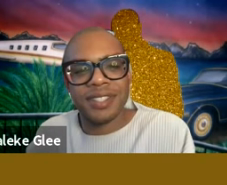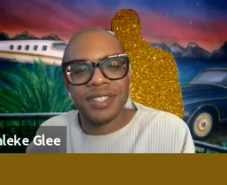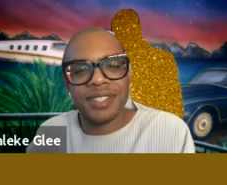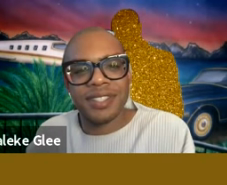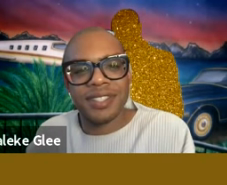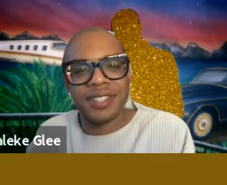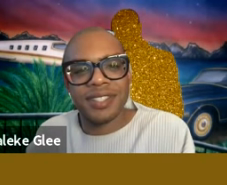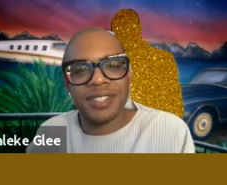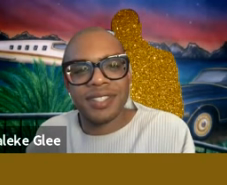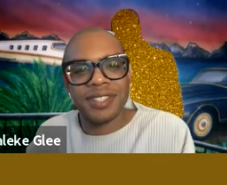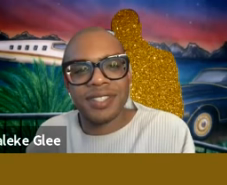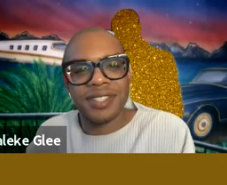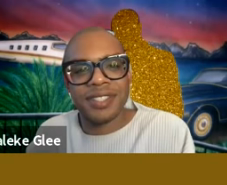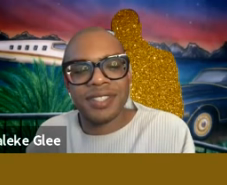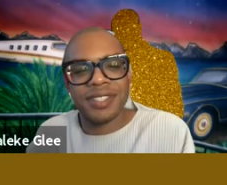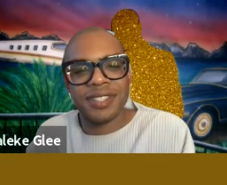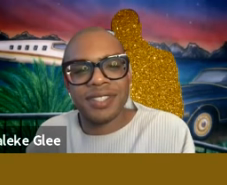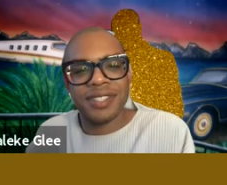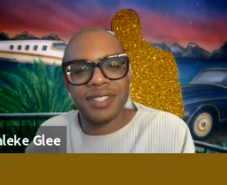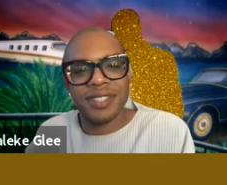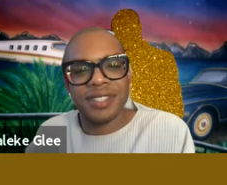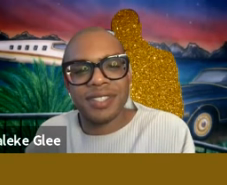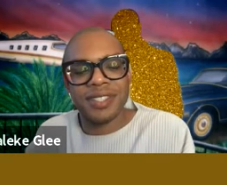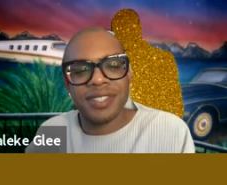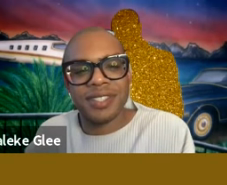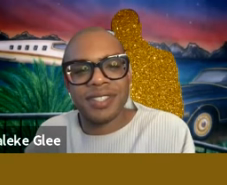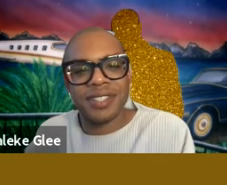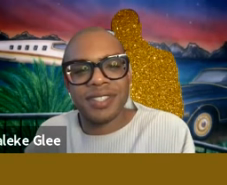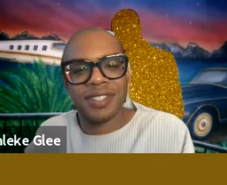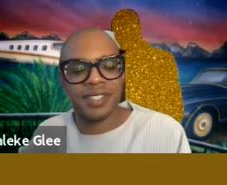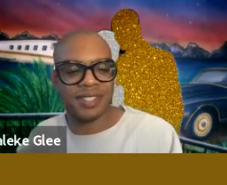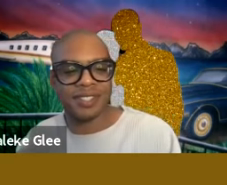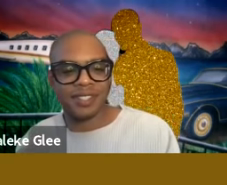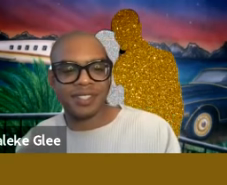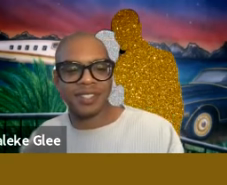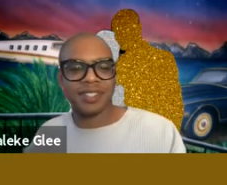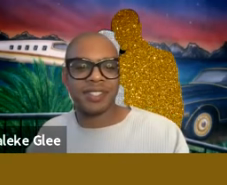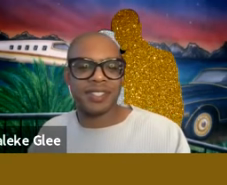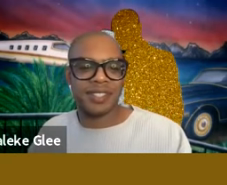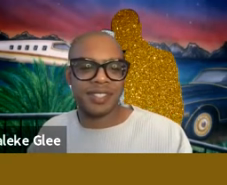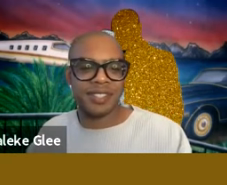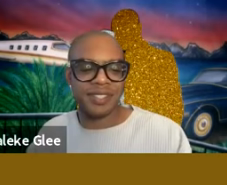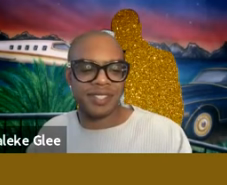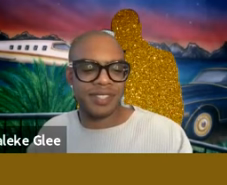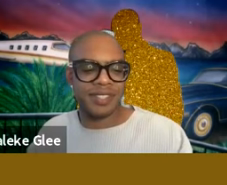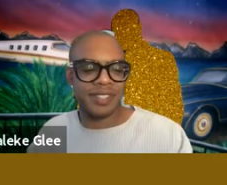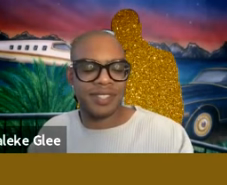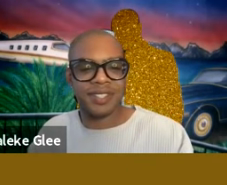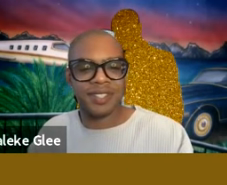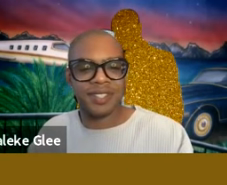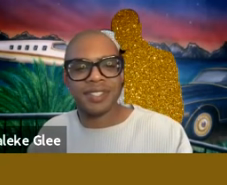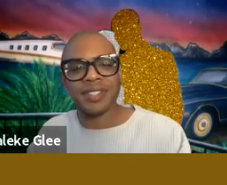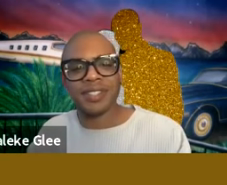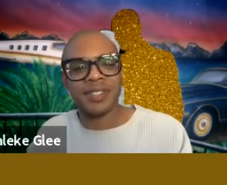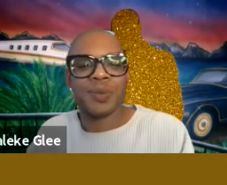like paying homage and tribute to my ancestors. What does it mean for you to have the members of the band and